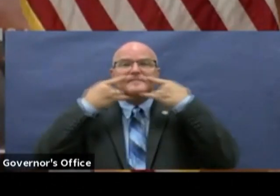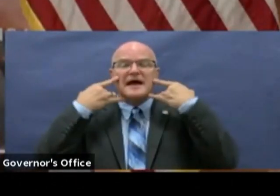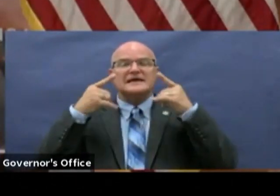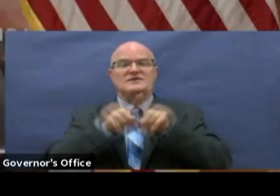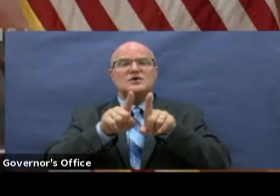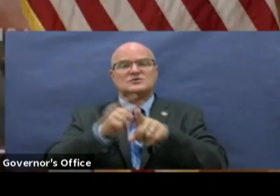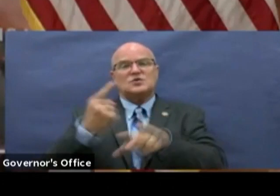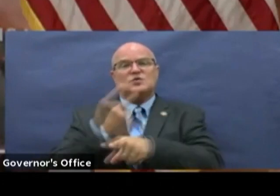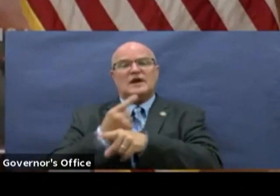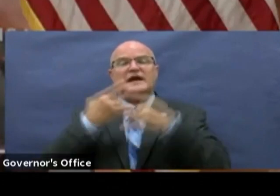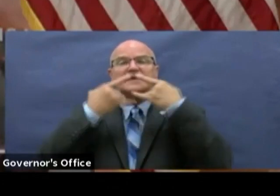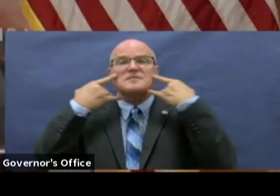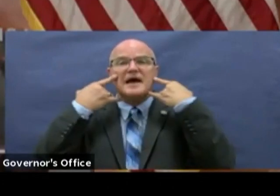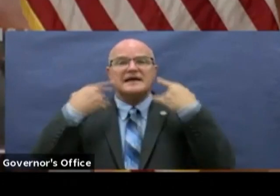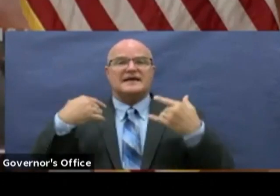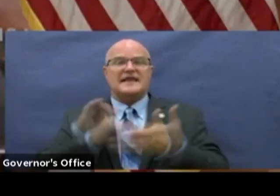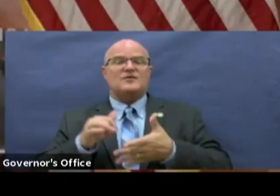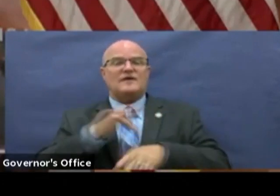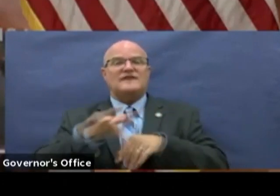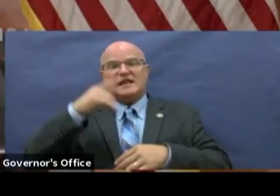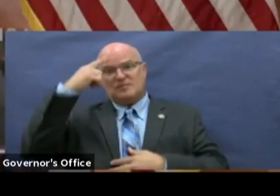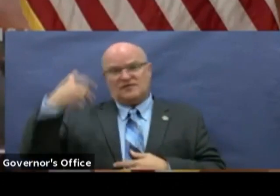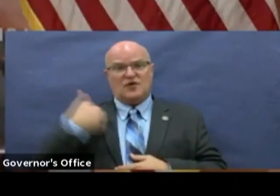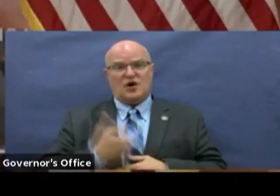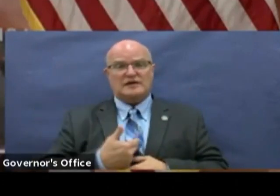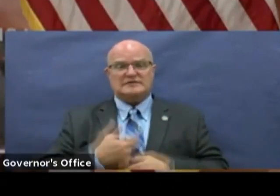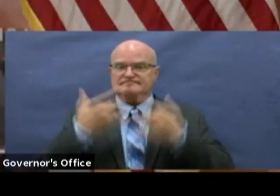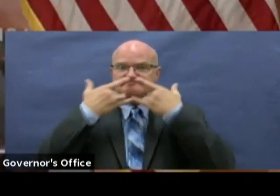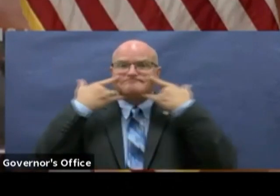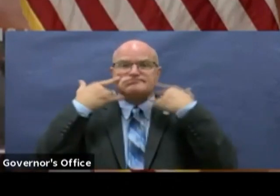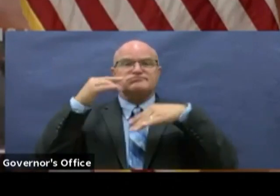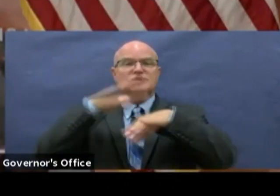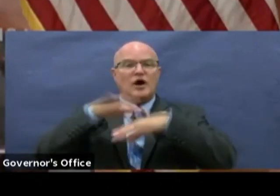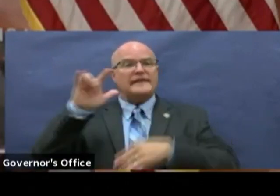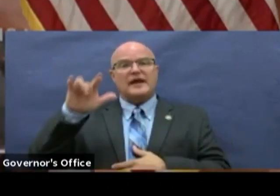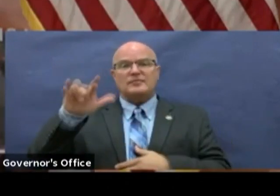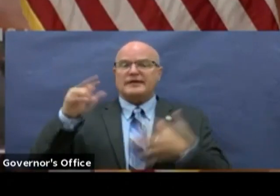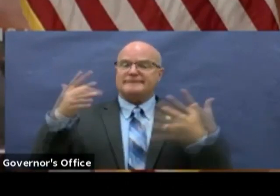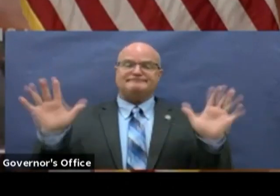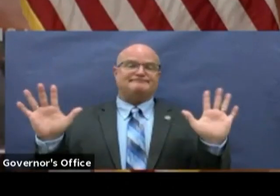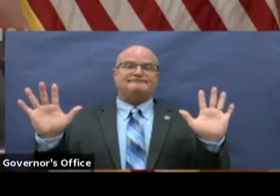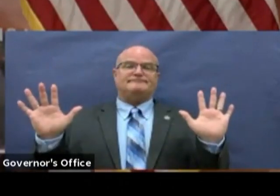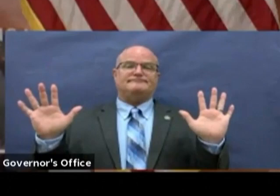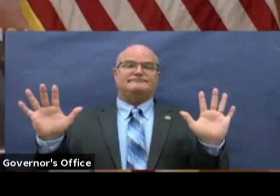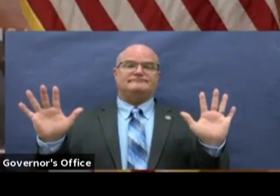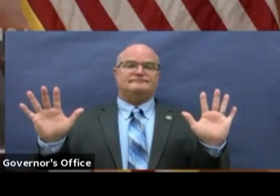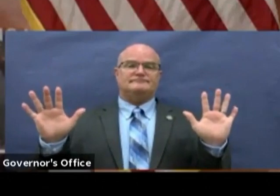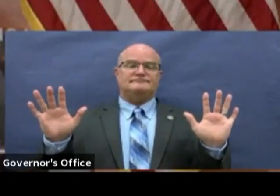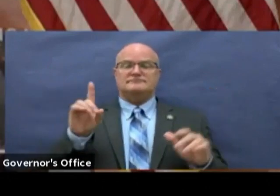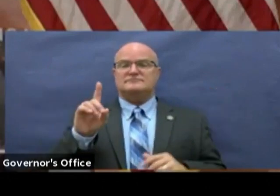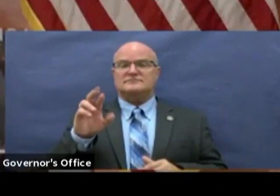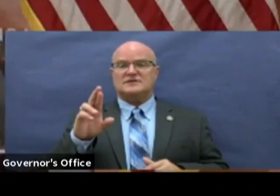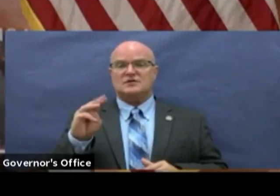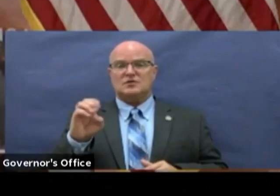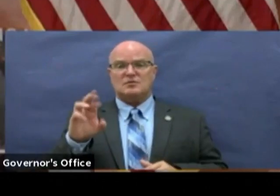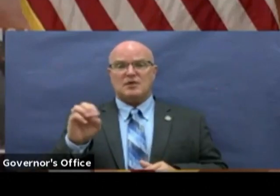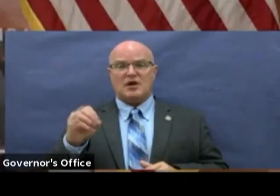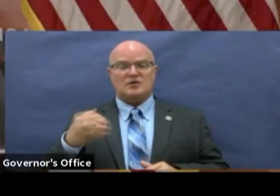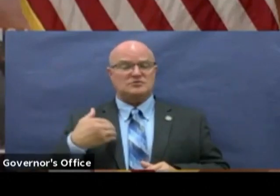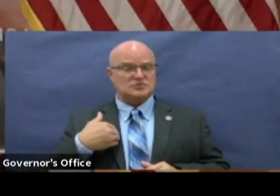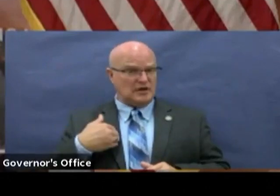as regular masks that were available to us. So we wore masks on the plane. That was the protocol. Dr. Romero, did